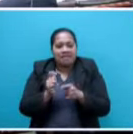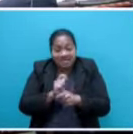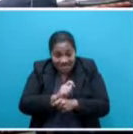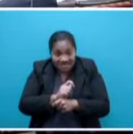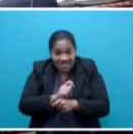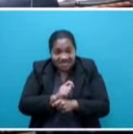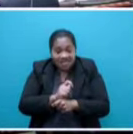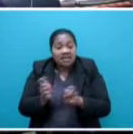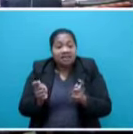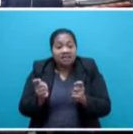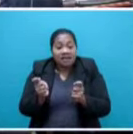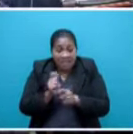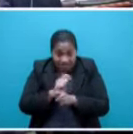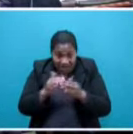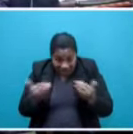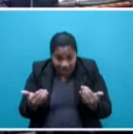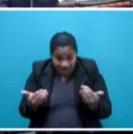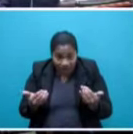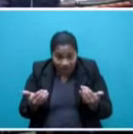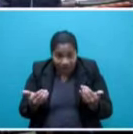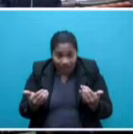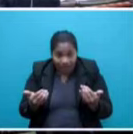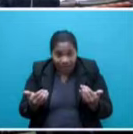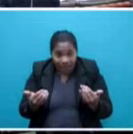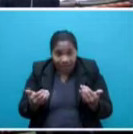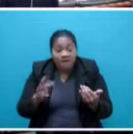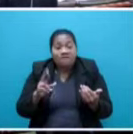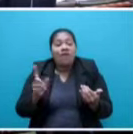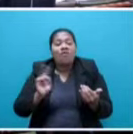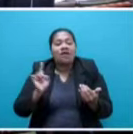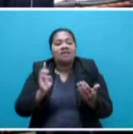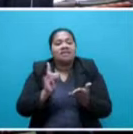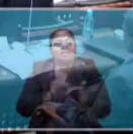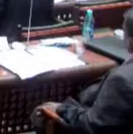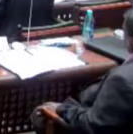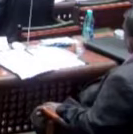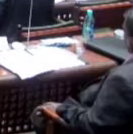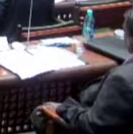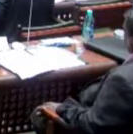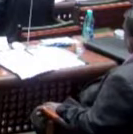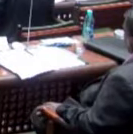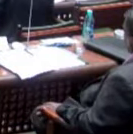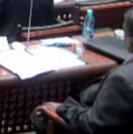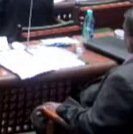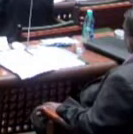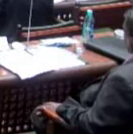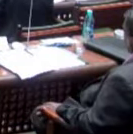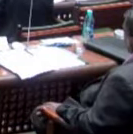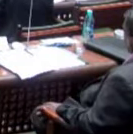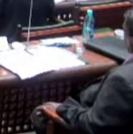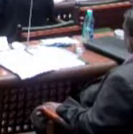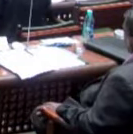The amendment now is for the dates of the 17th to